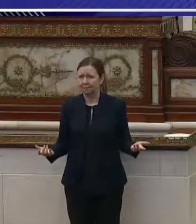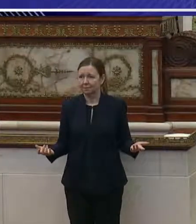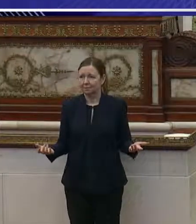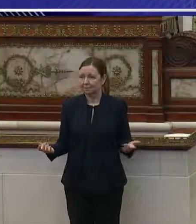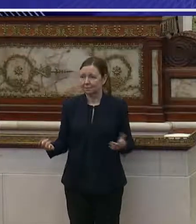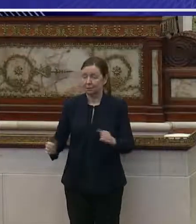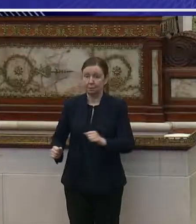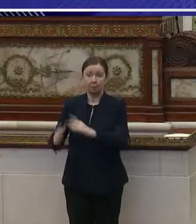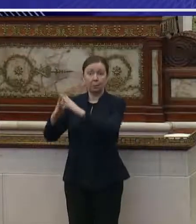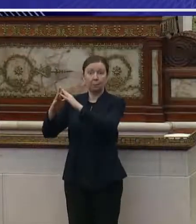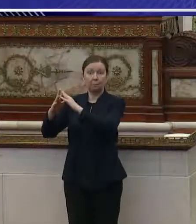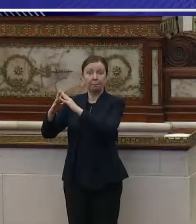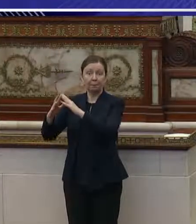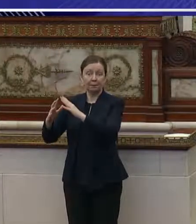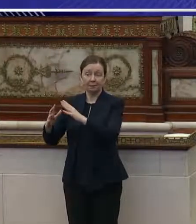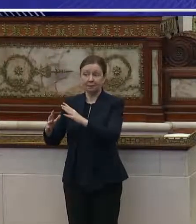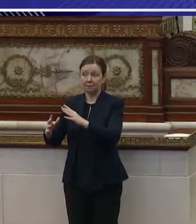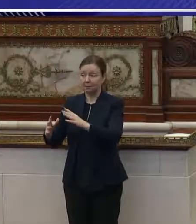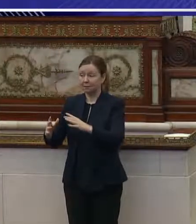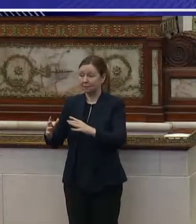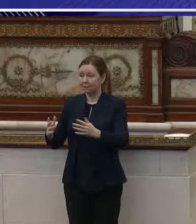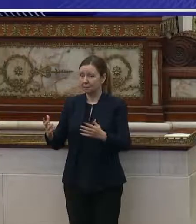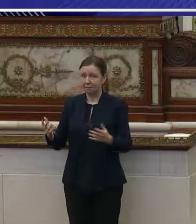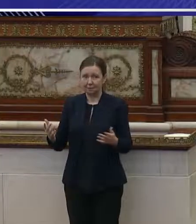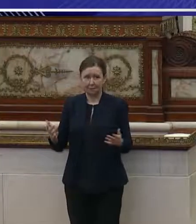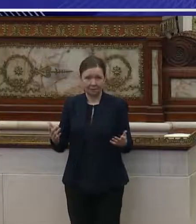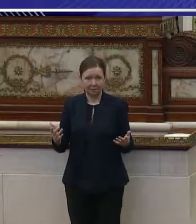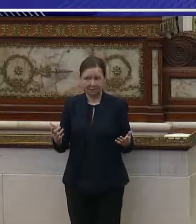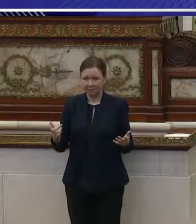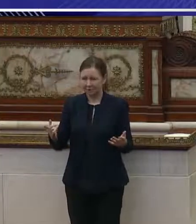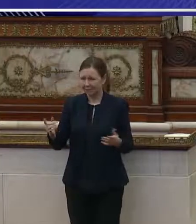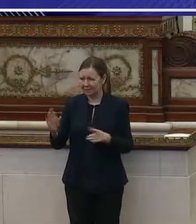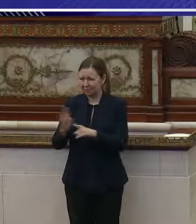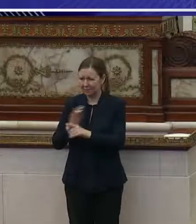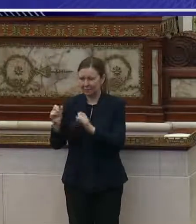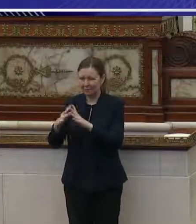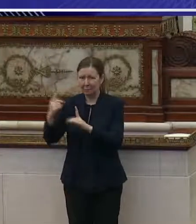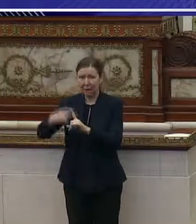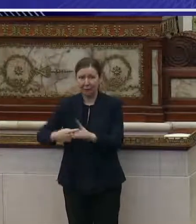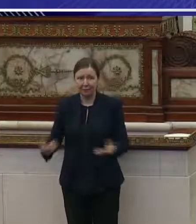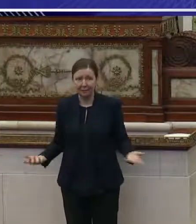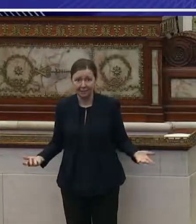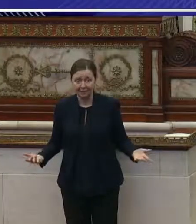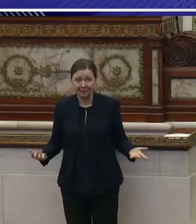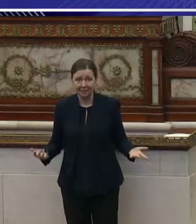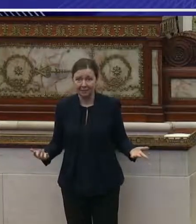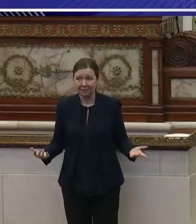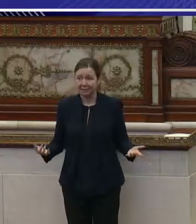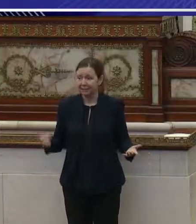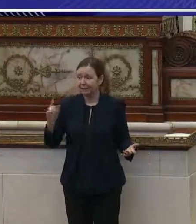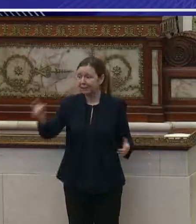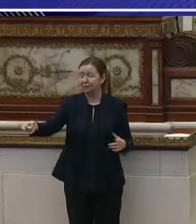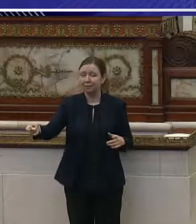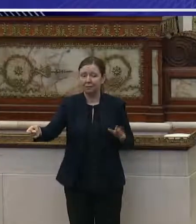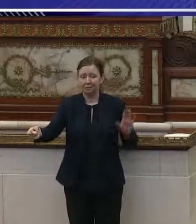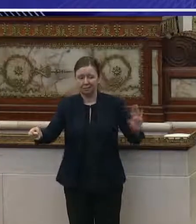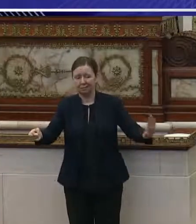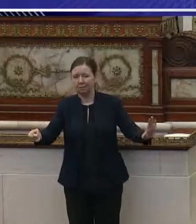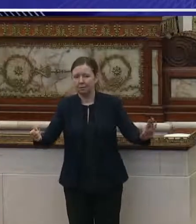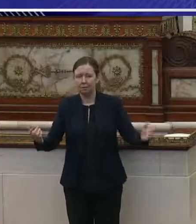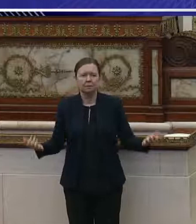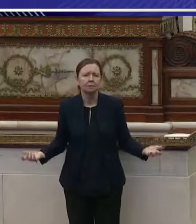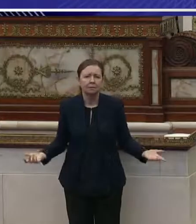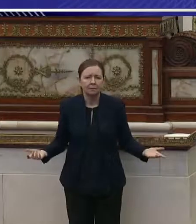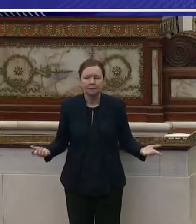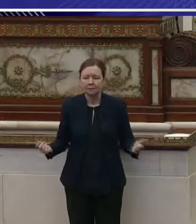of nowhere based on the numbers you gave us. They had been in business for a month or two when they got a contract to begin doing testing. They had